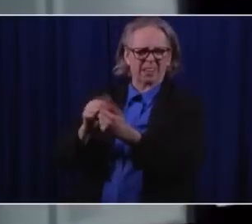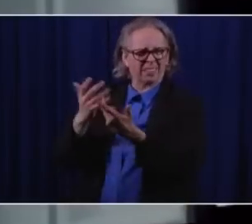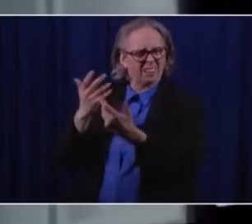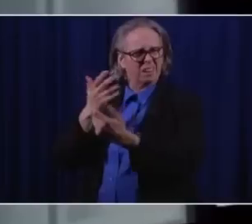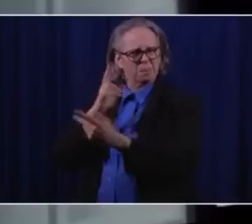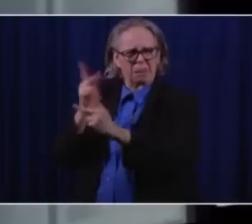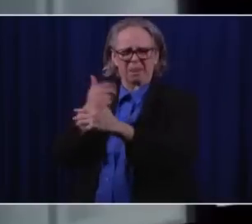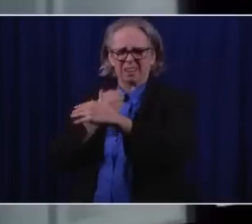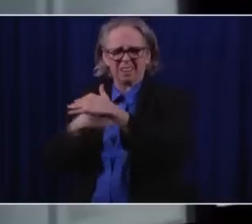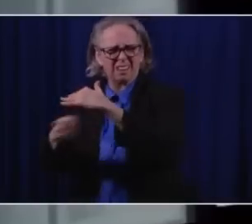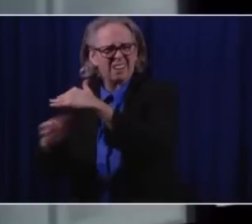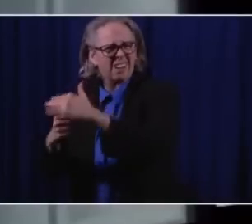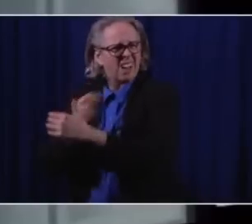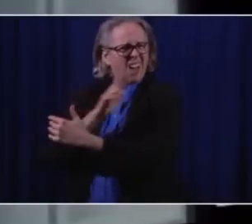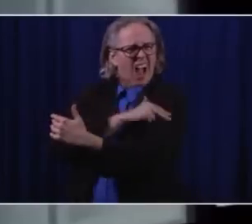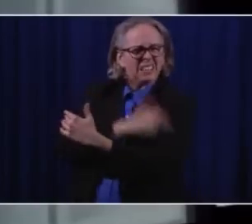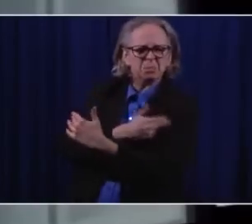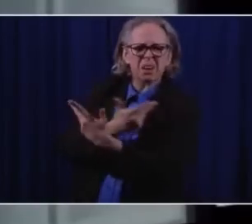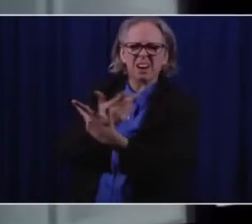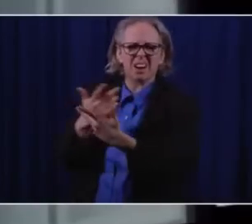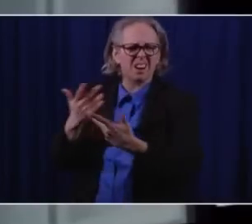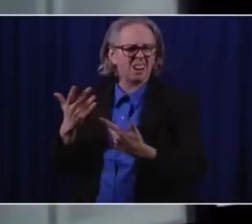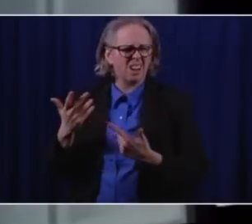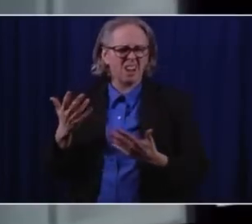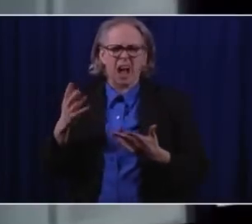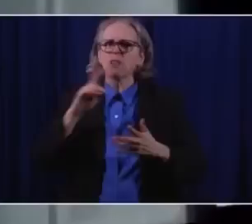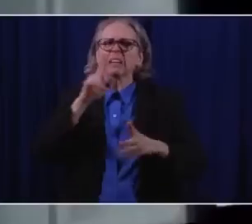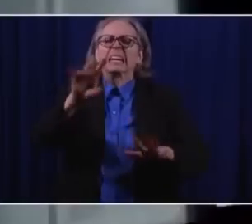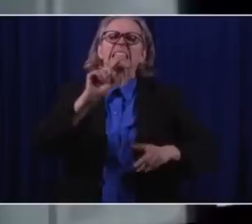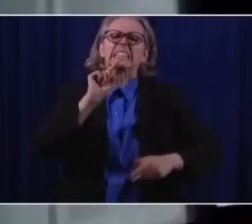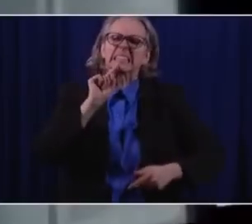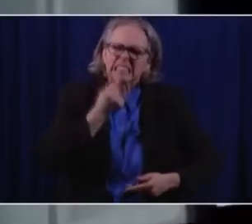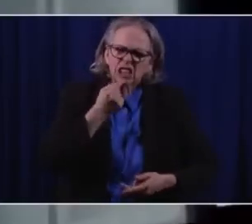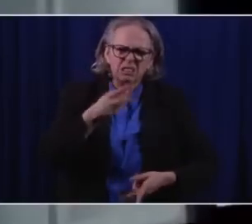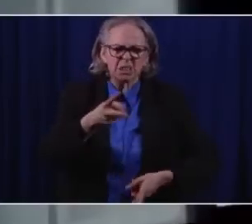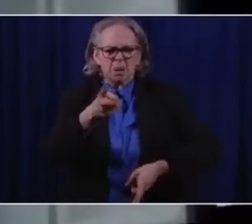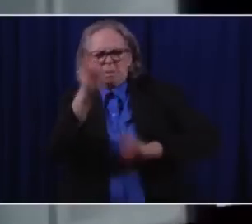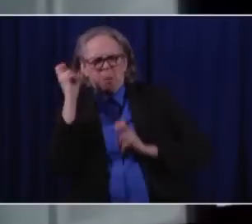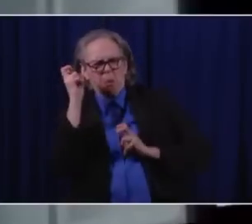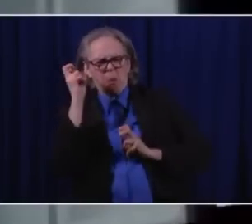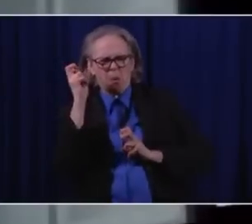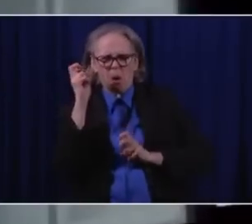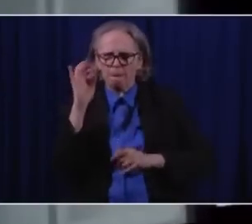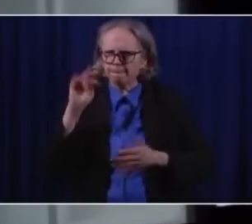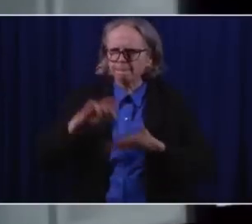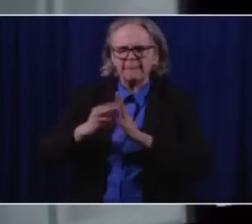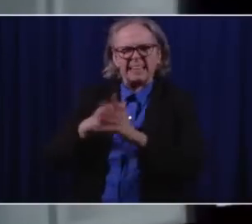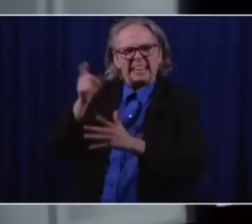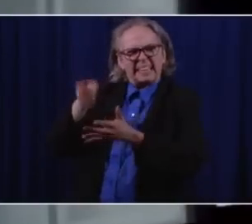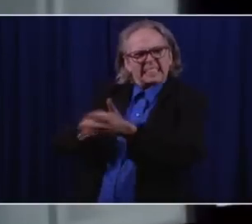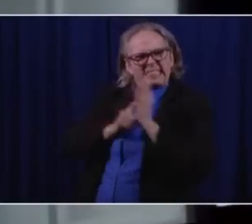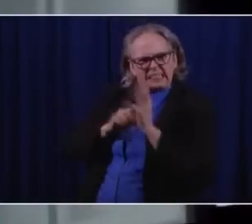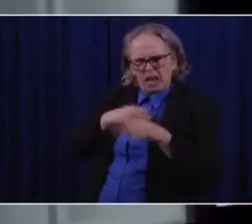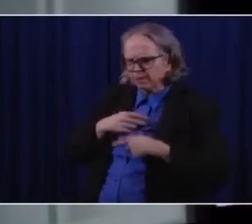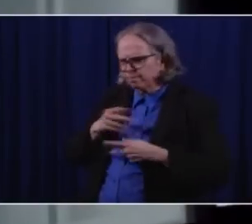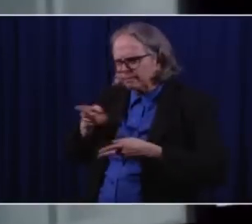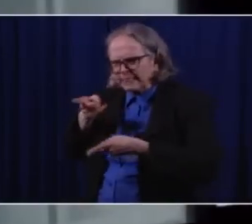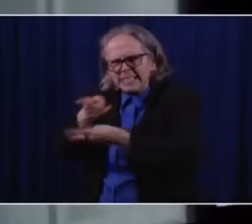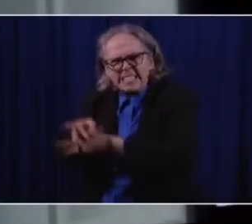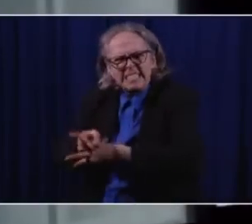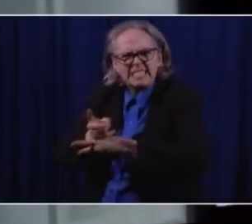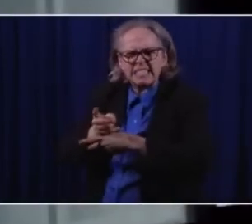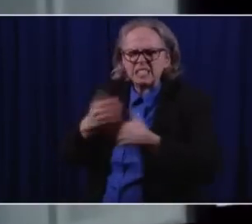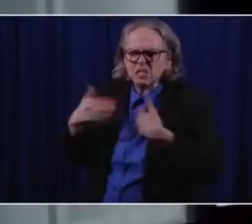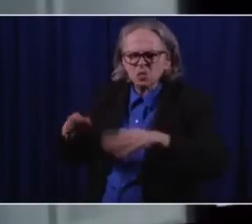their disease processes are progressing into needing critical cares. So definitely it's reflective of the data that you